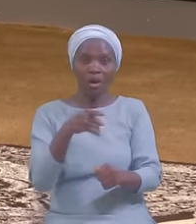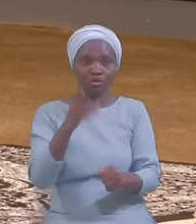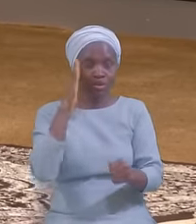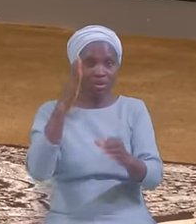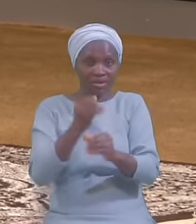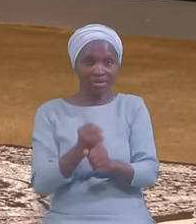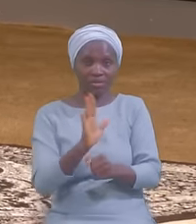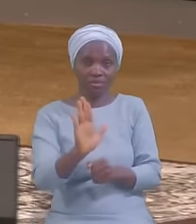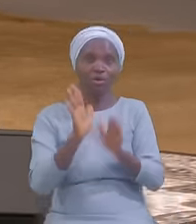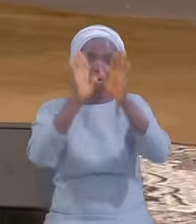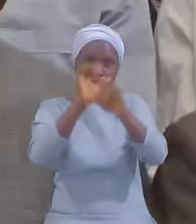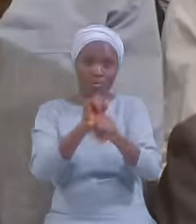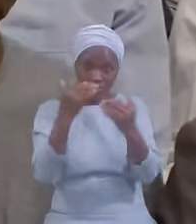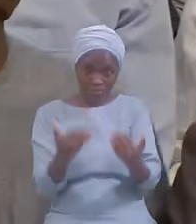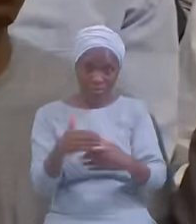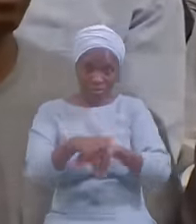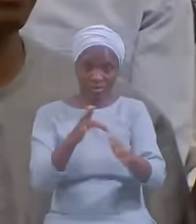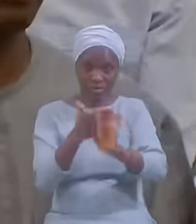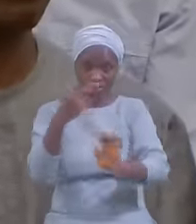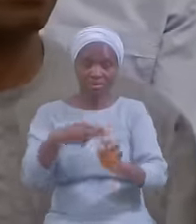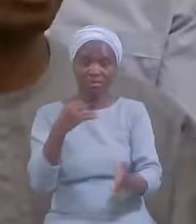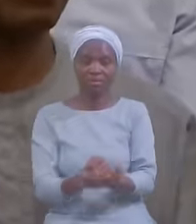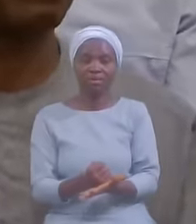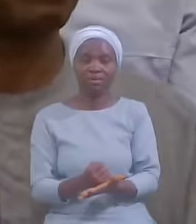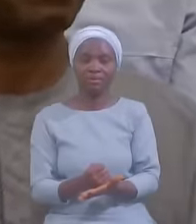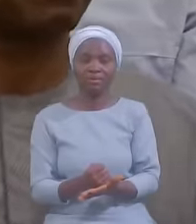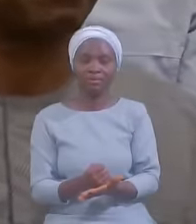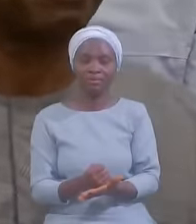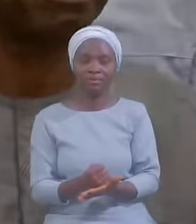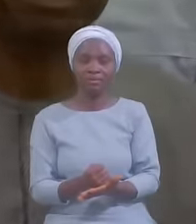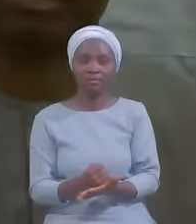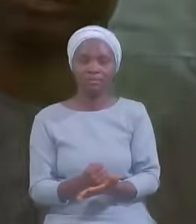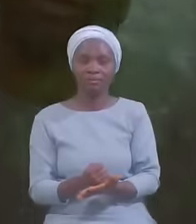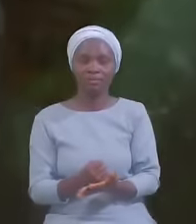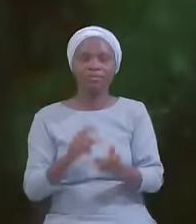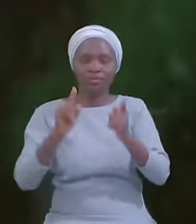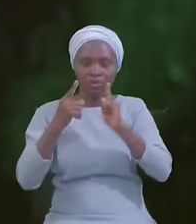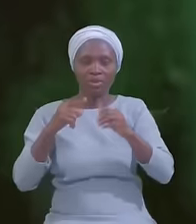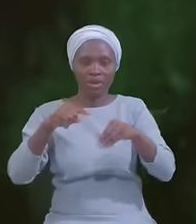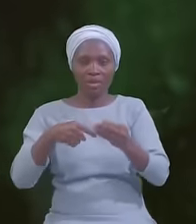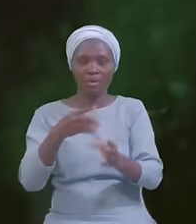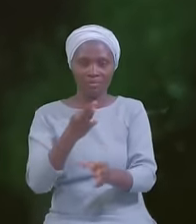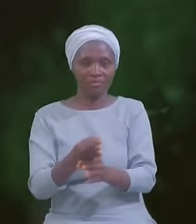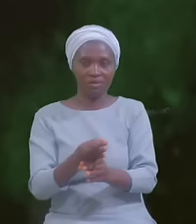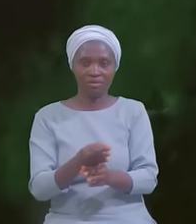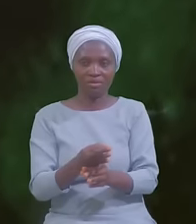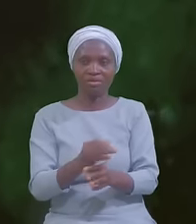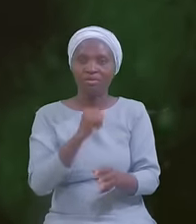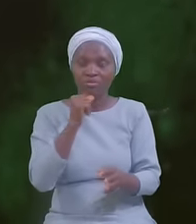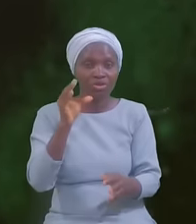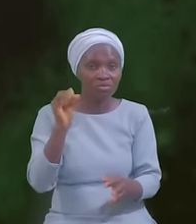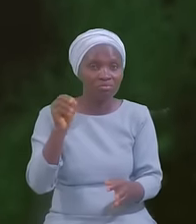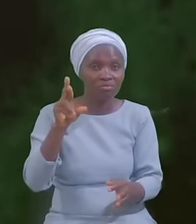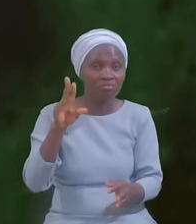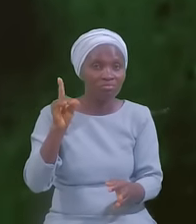miracle tonight in Jesus' name. Talking about faith, not ordinary faith,